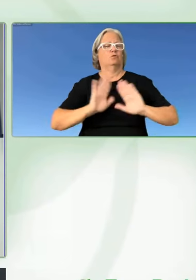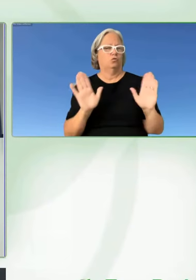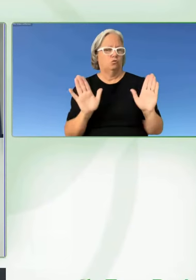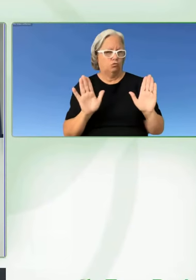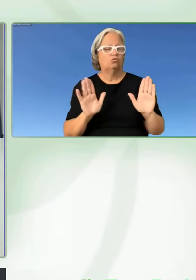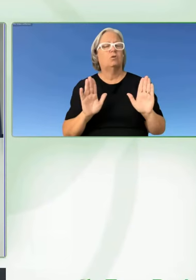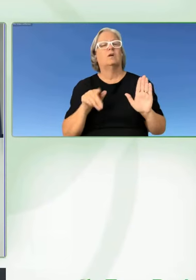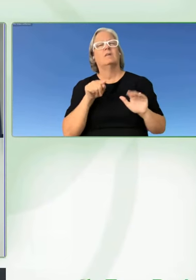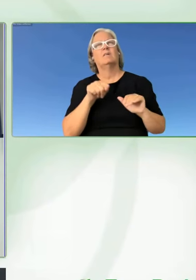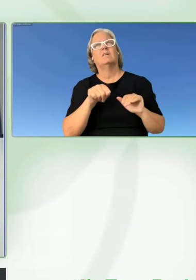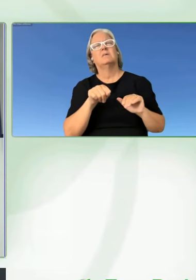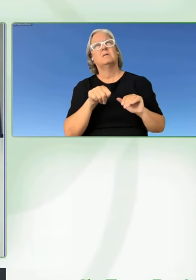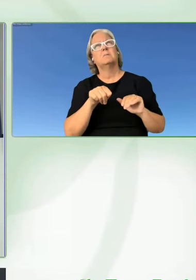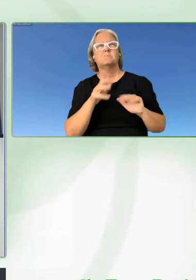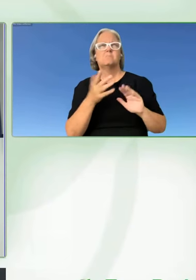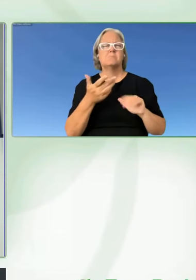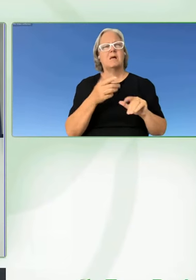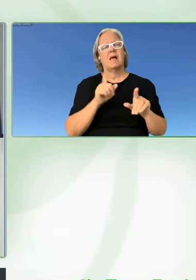Q2, definitely,